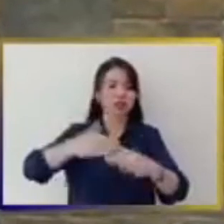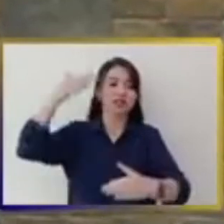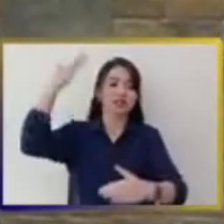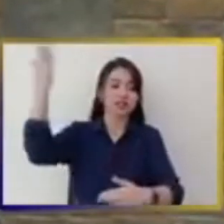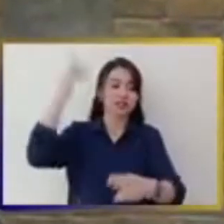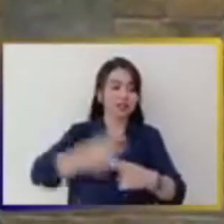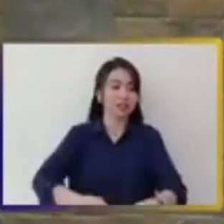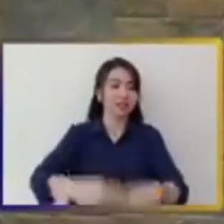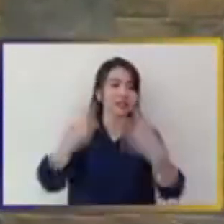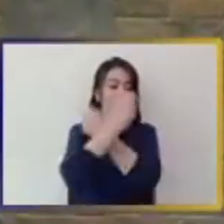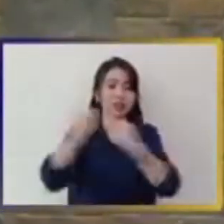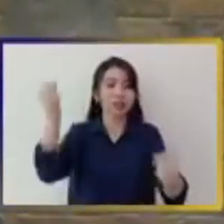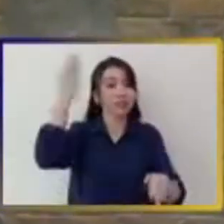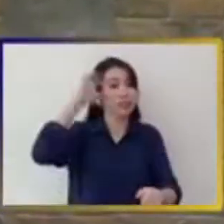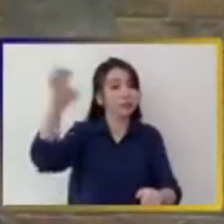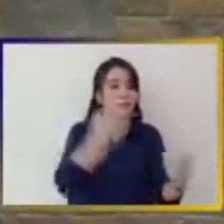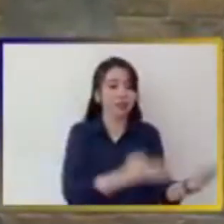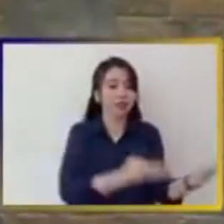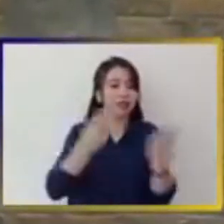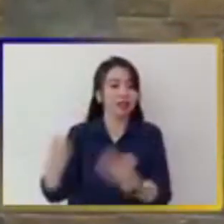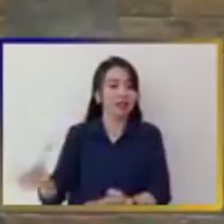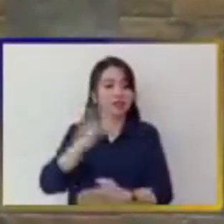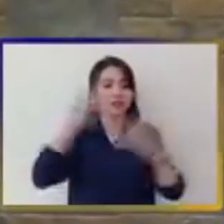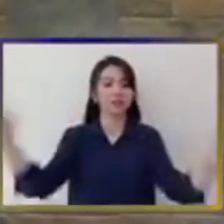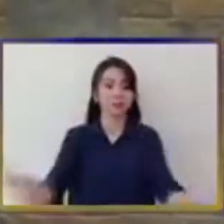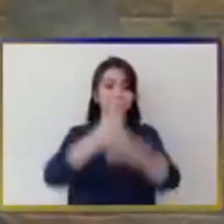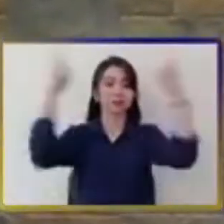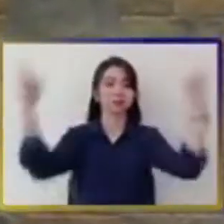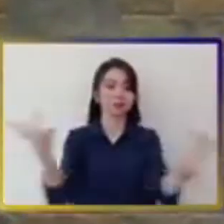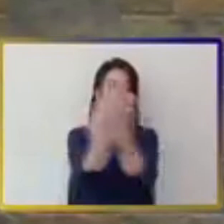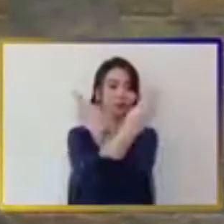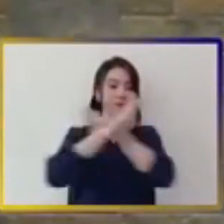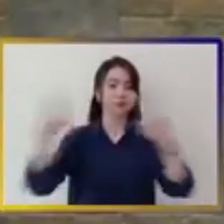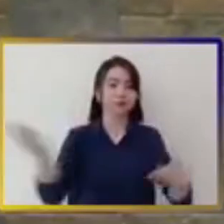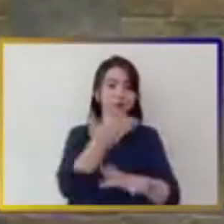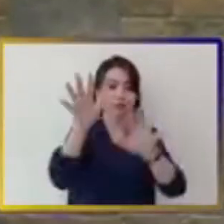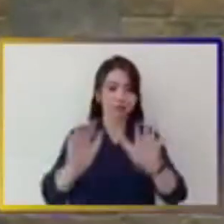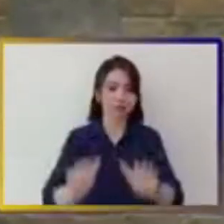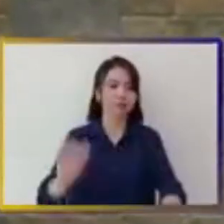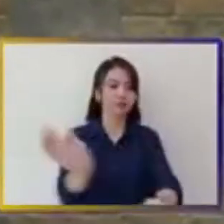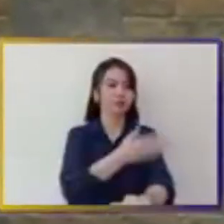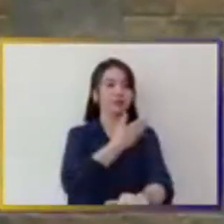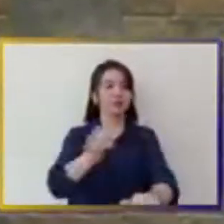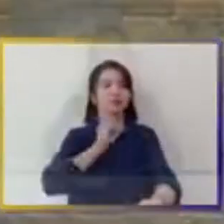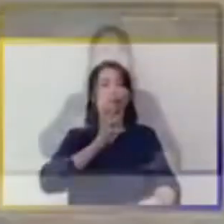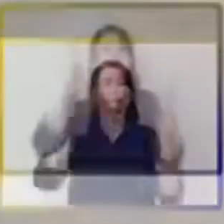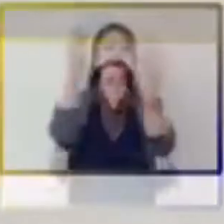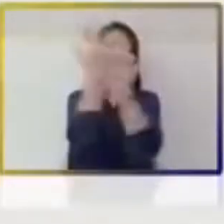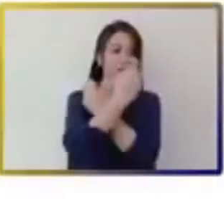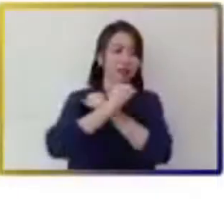on His name and salvation He'll bring, and victory then you can sing.